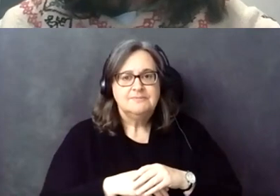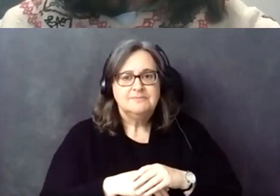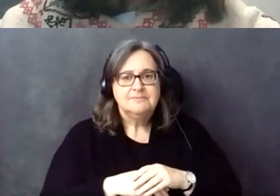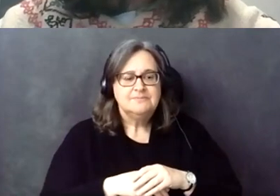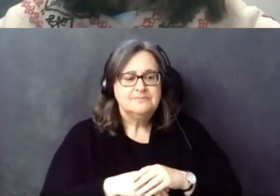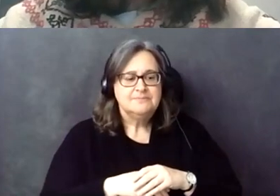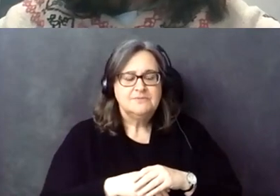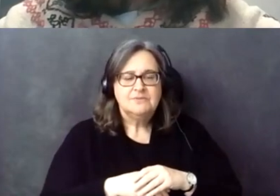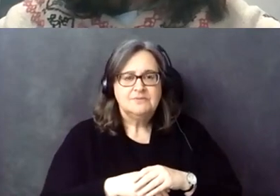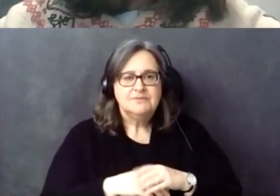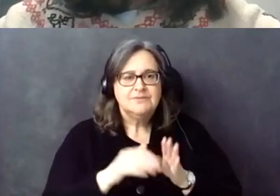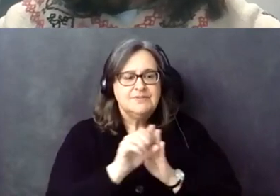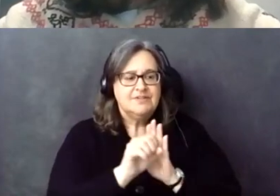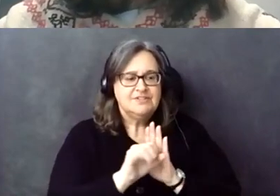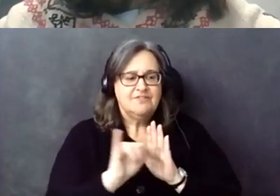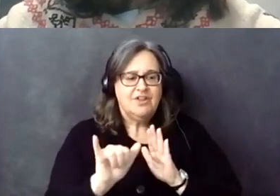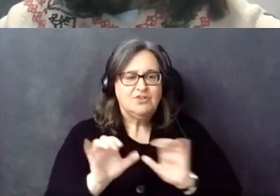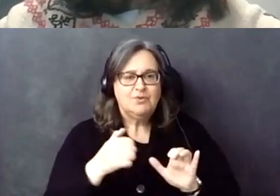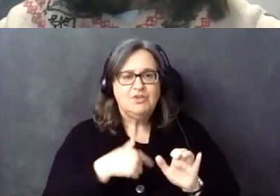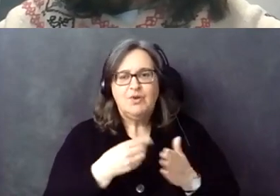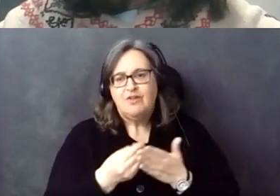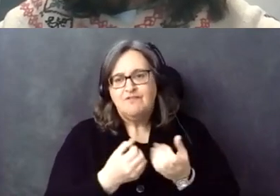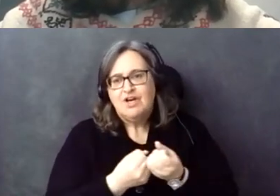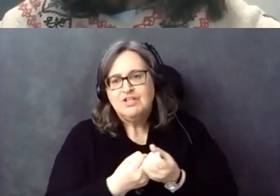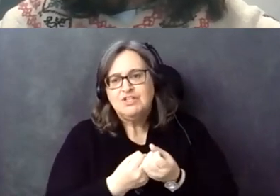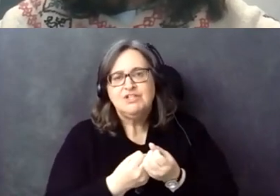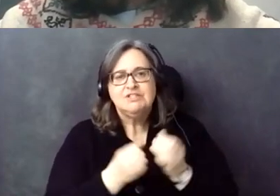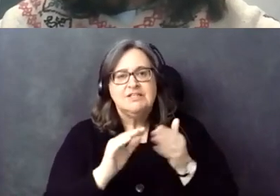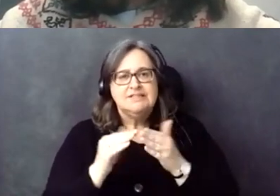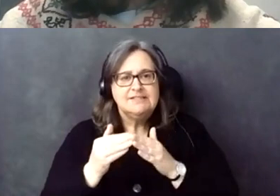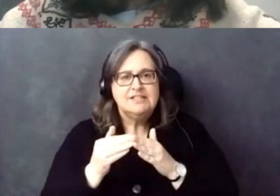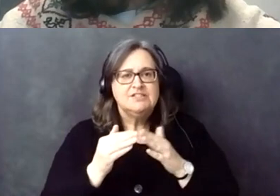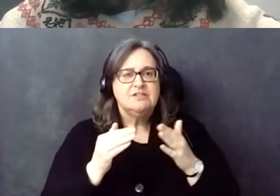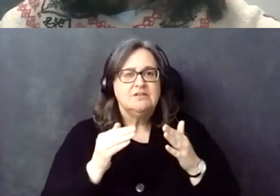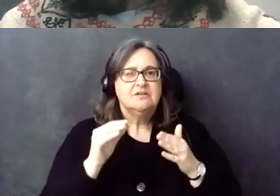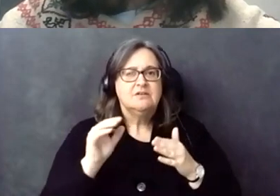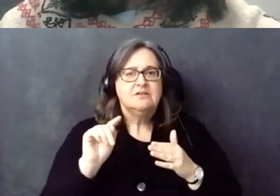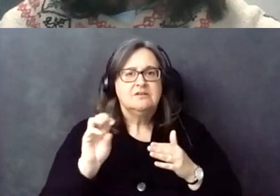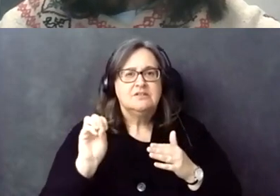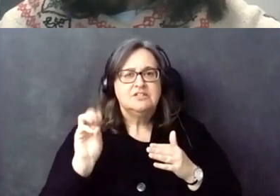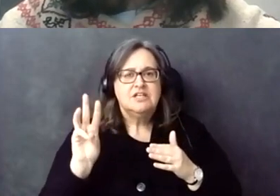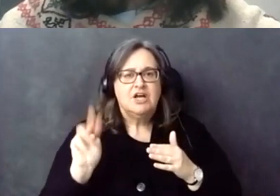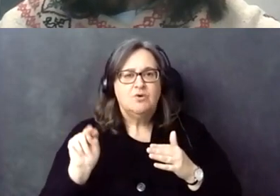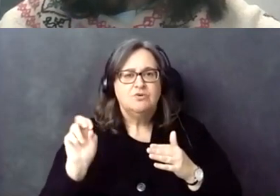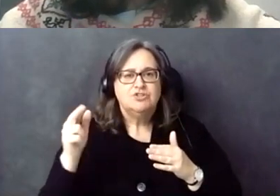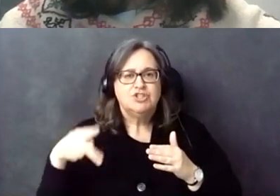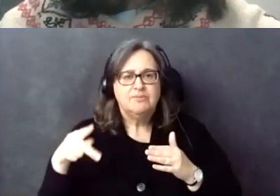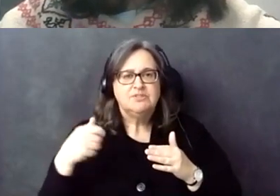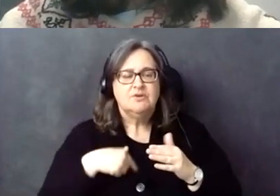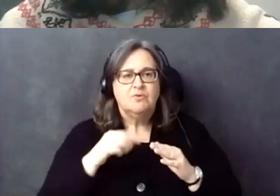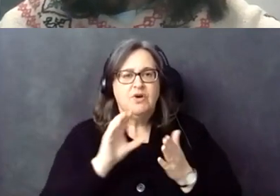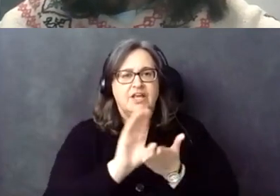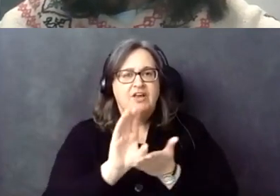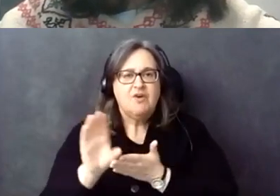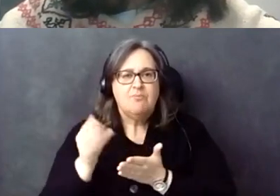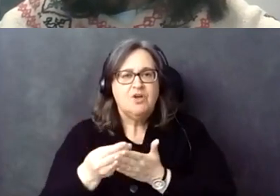What the state of Illinois does is we fund cities, municipalities, townships, okay? And so we give monies to the